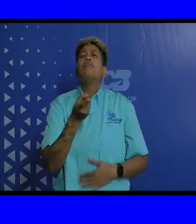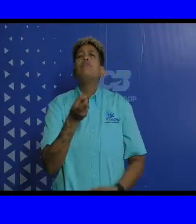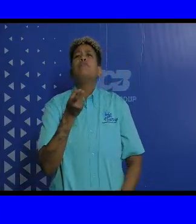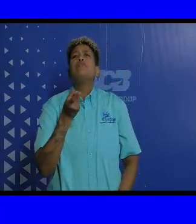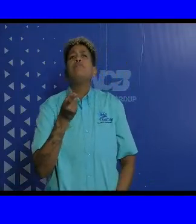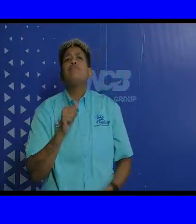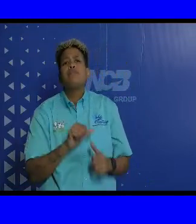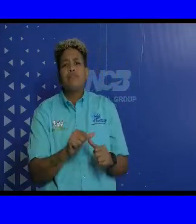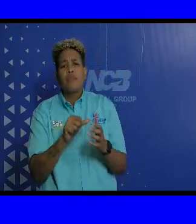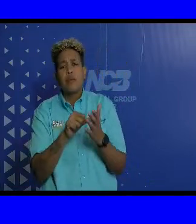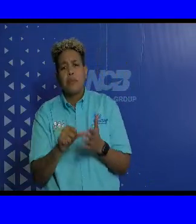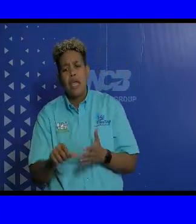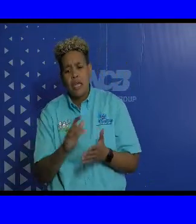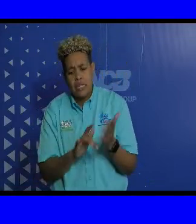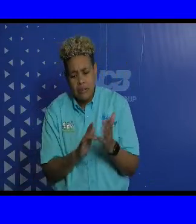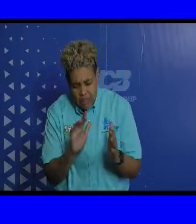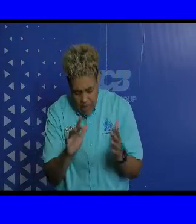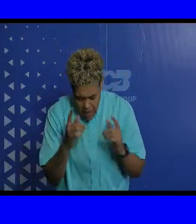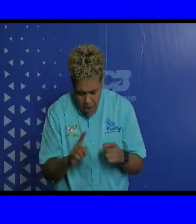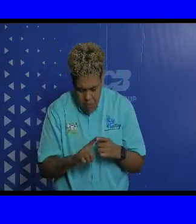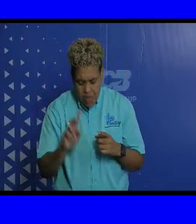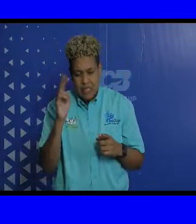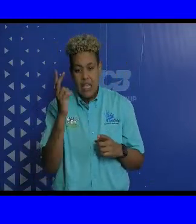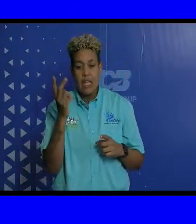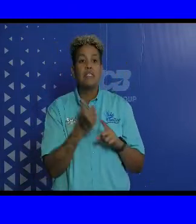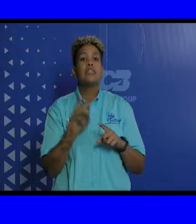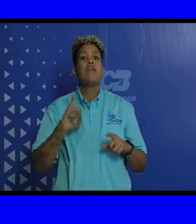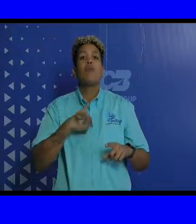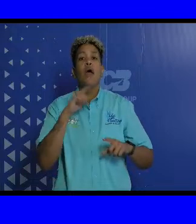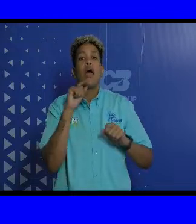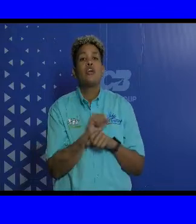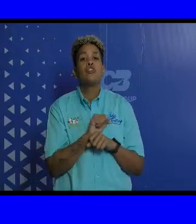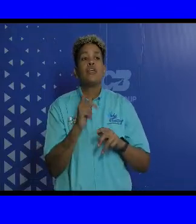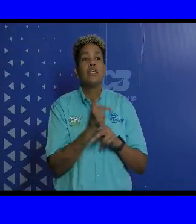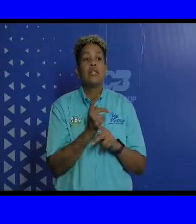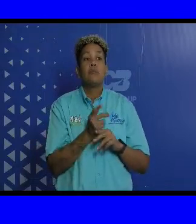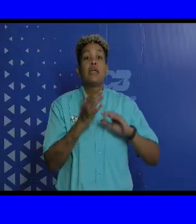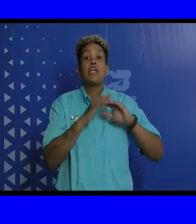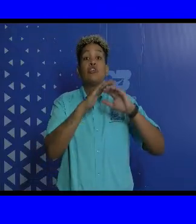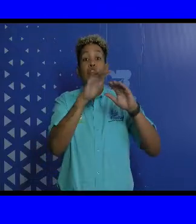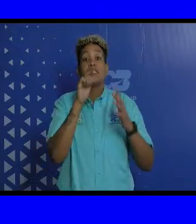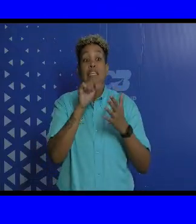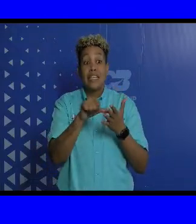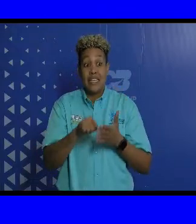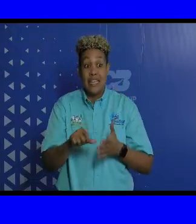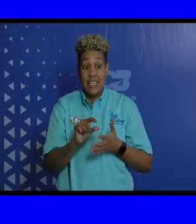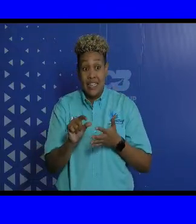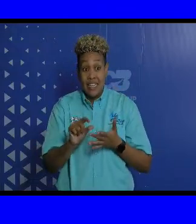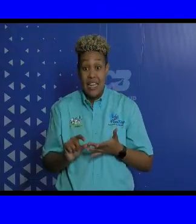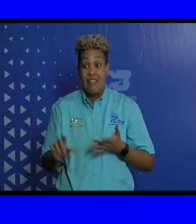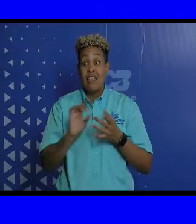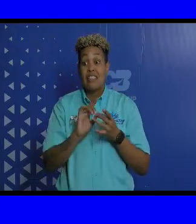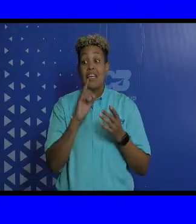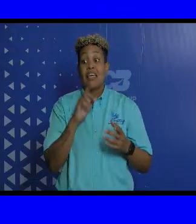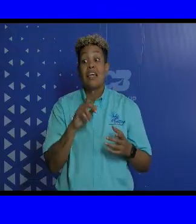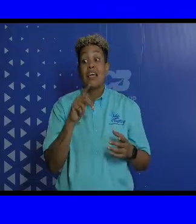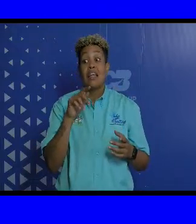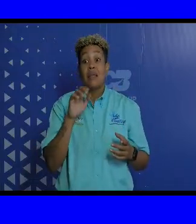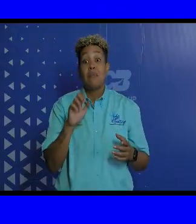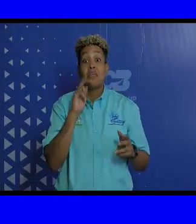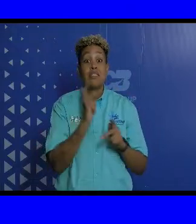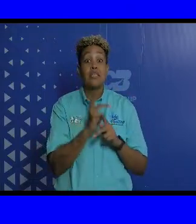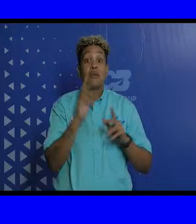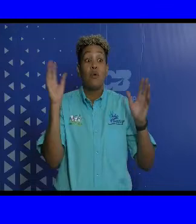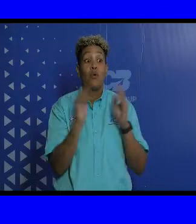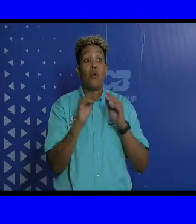we continue to pay out on dividends, and secondly, that we're actually able to keep increasing the dividends in a pace that keeps